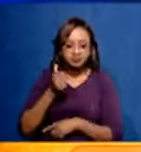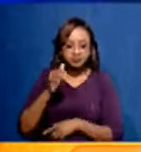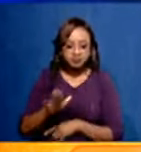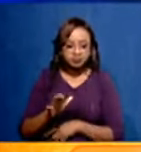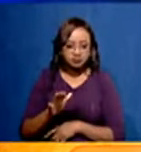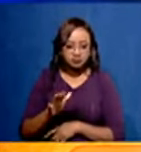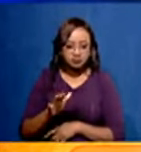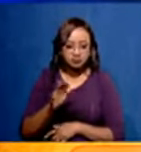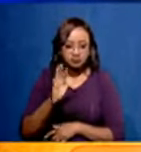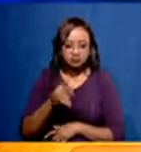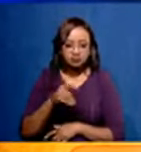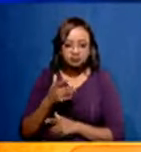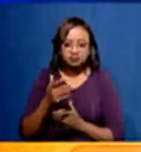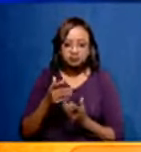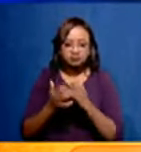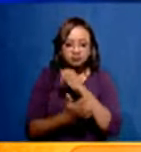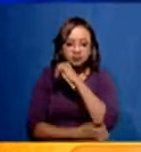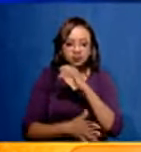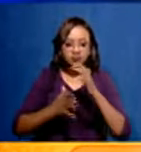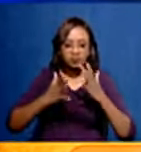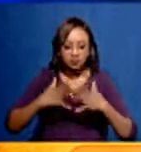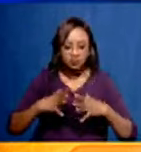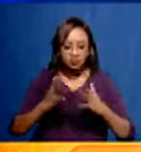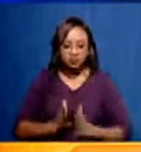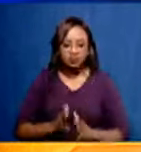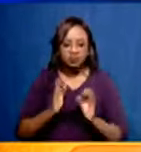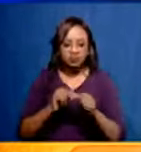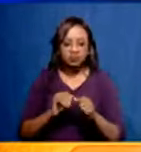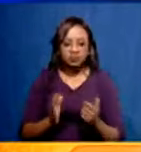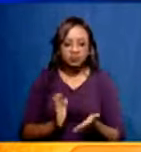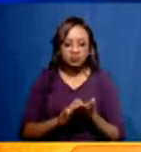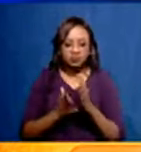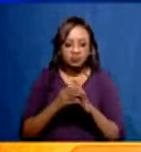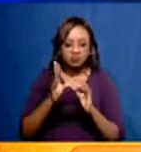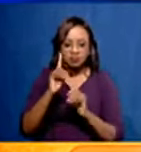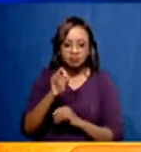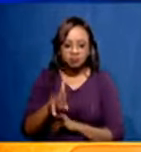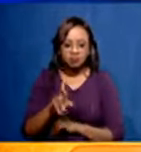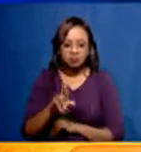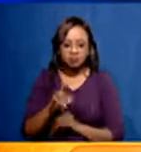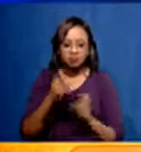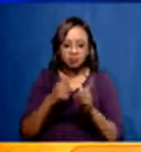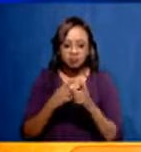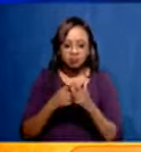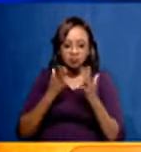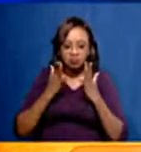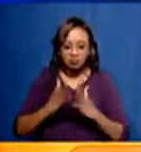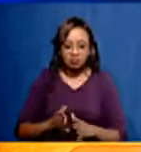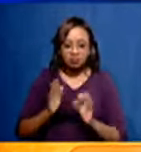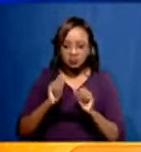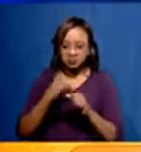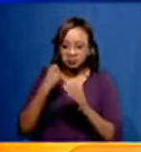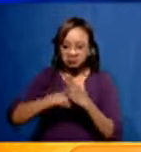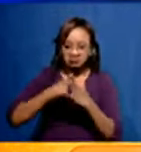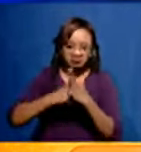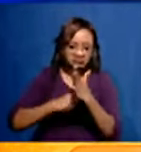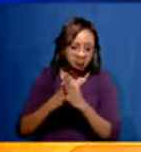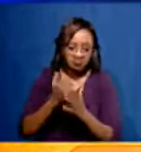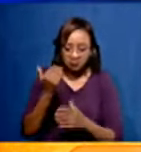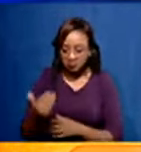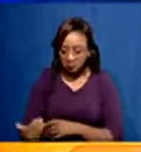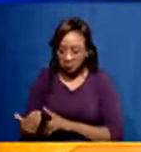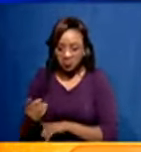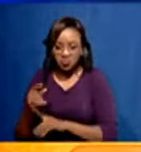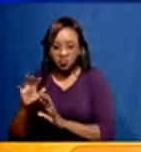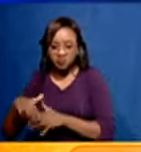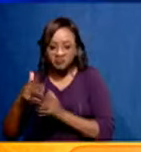a peasant can become a doctor, that a son of a mine worker can run a mine, that a child of a